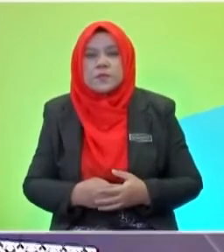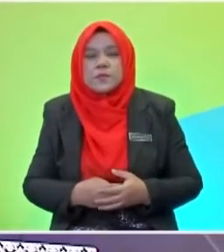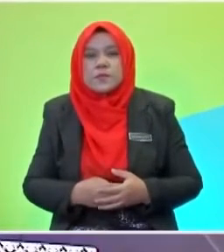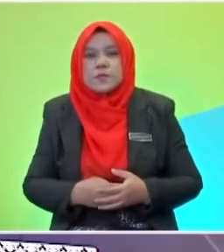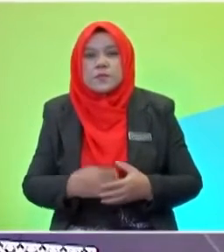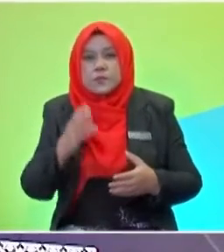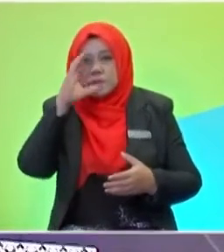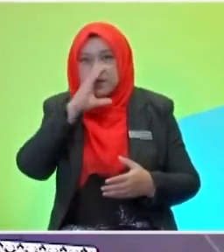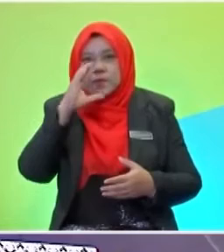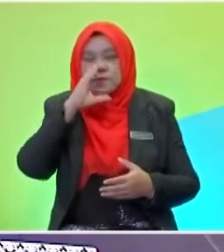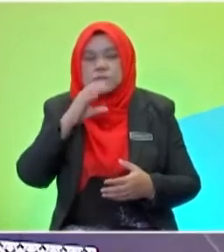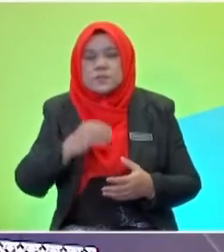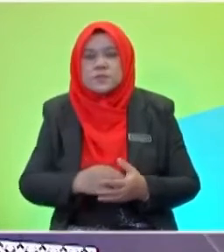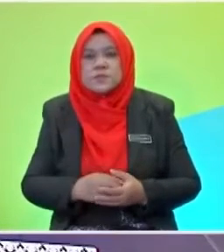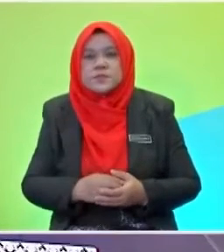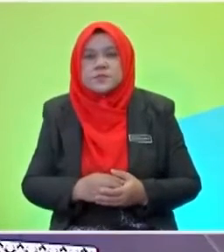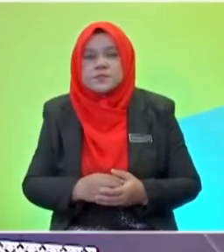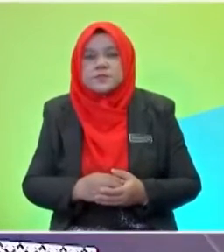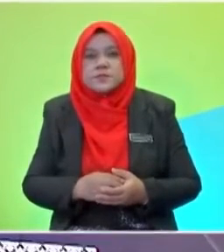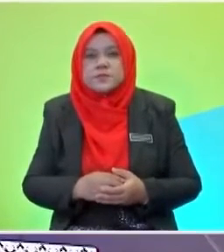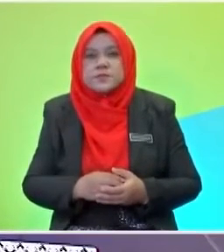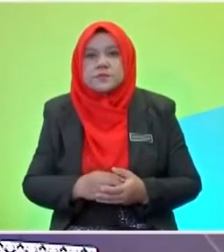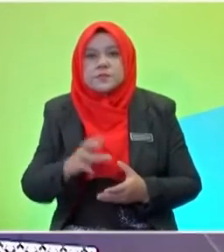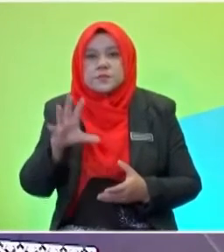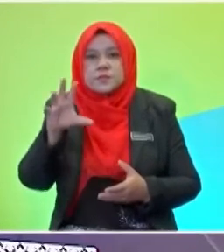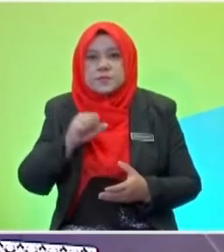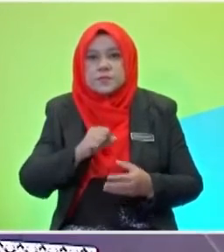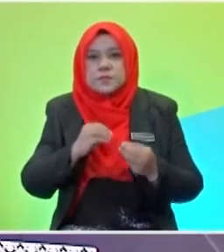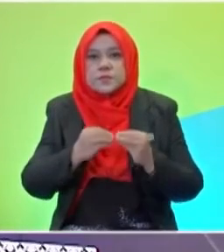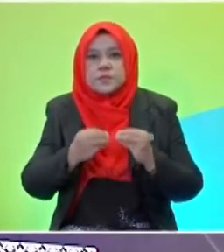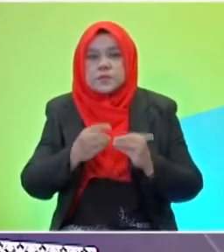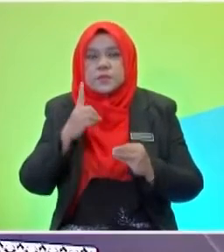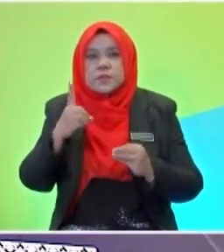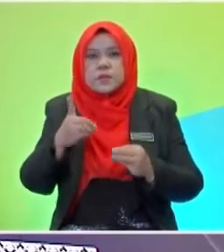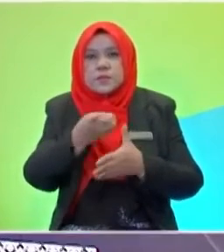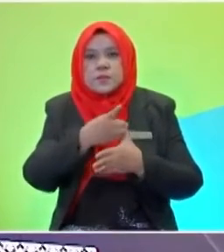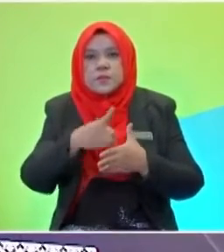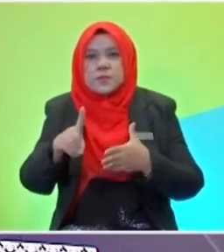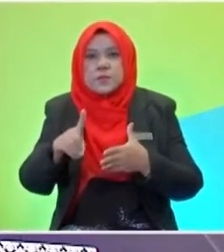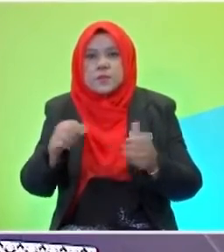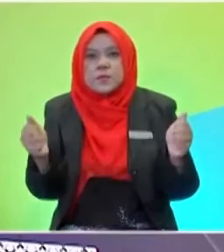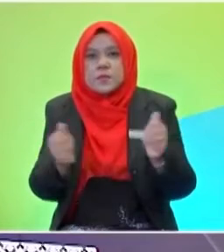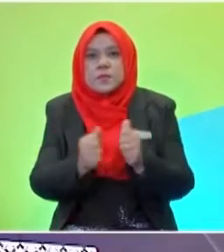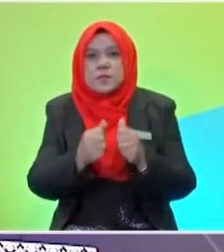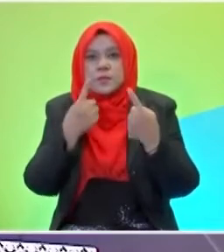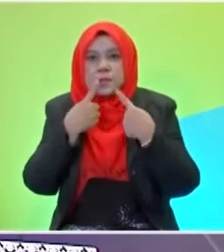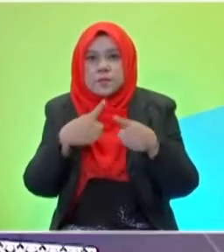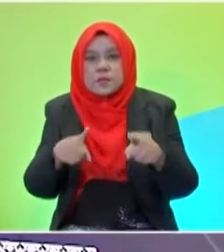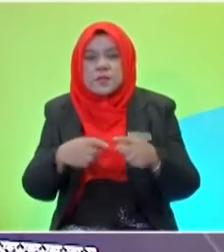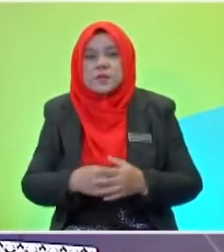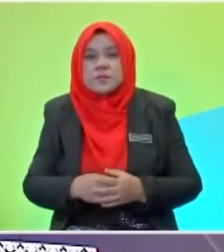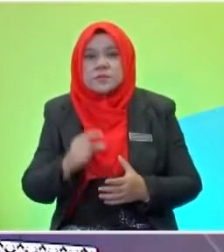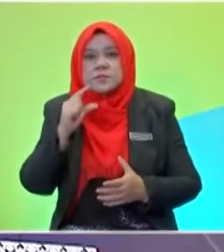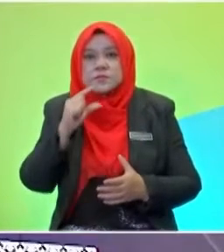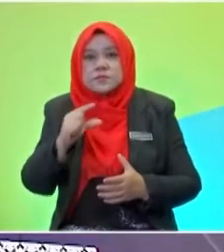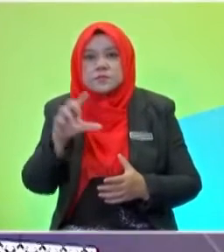So, to find the divisor, so we have to take the first number and divide with the answer. So to find G, you